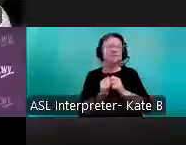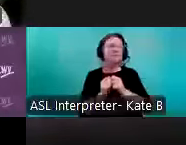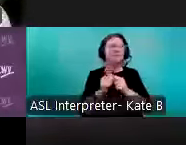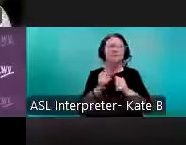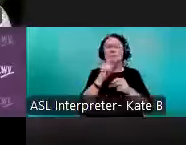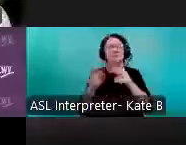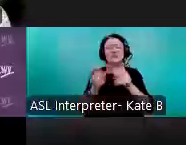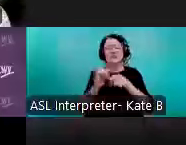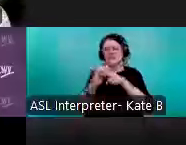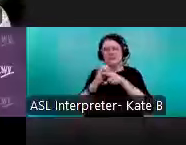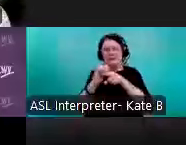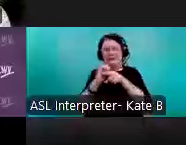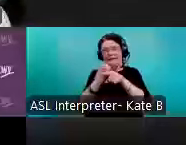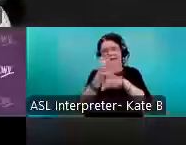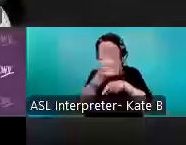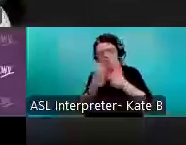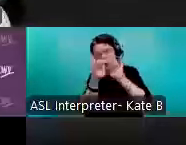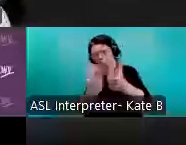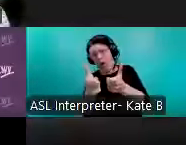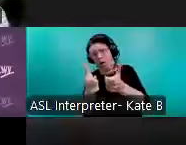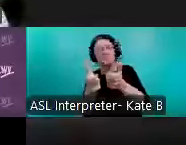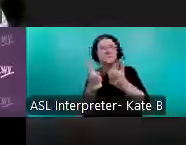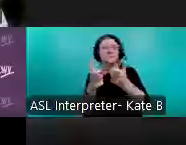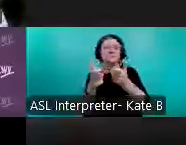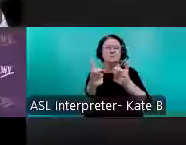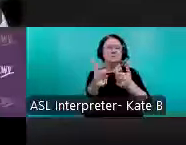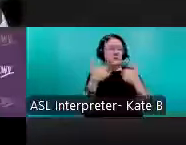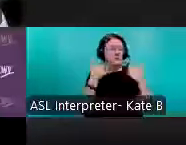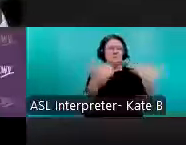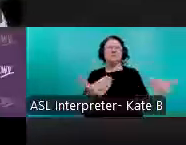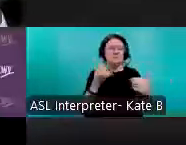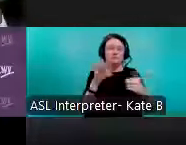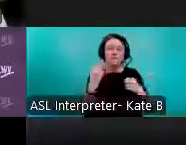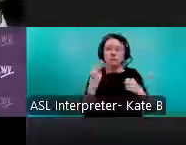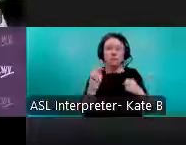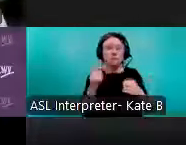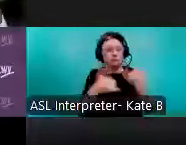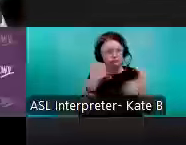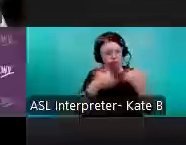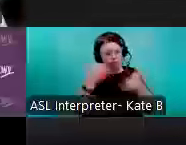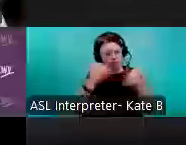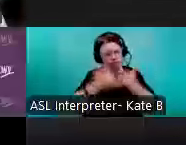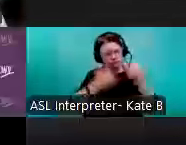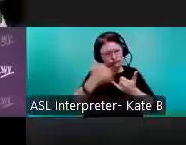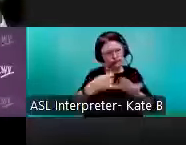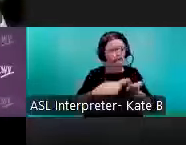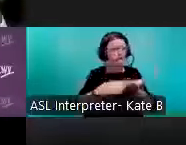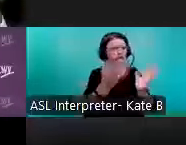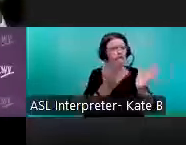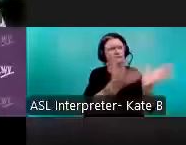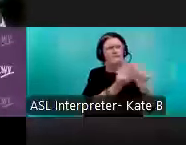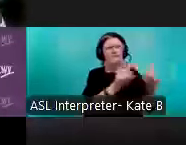script, get the talking points of what you need to know, and then really, hit the phones hard and talk to a whole bunch of